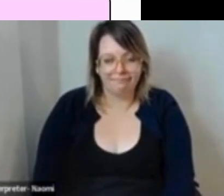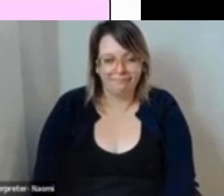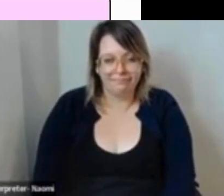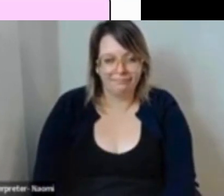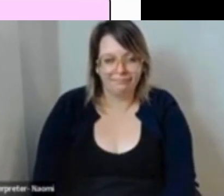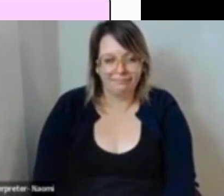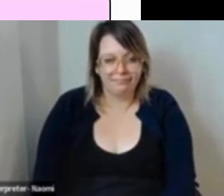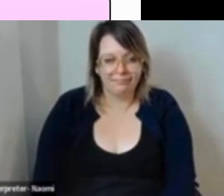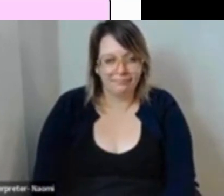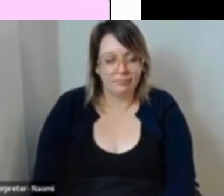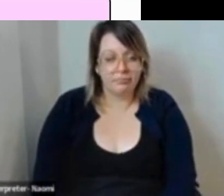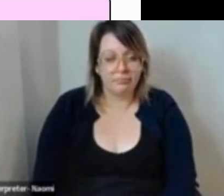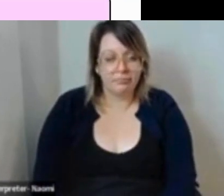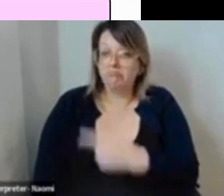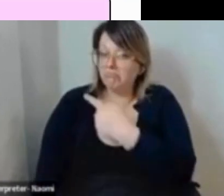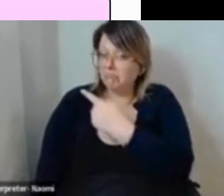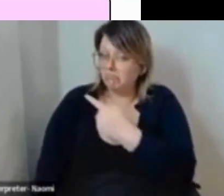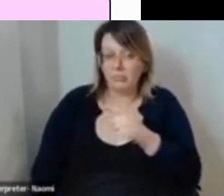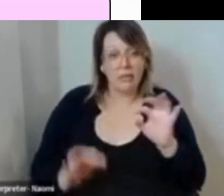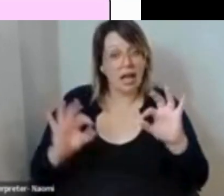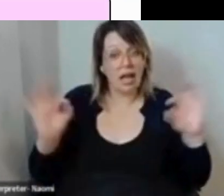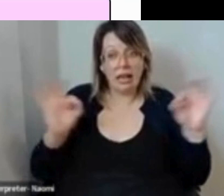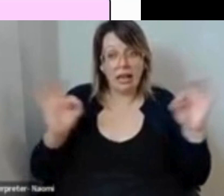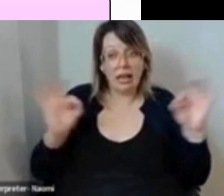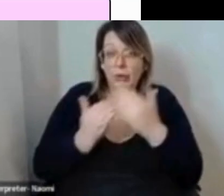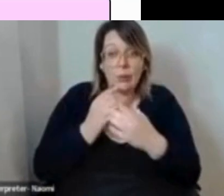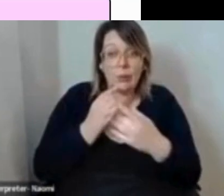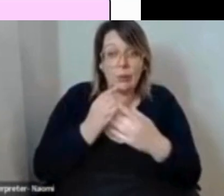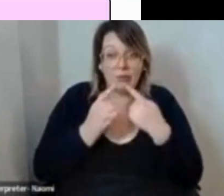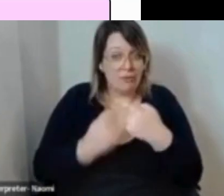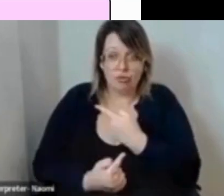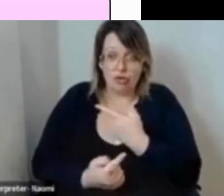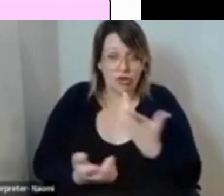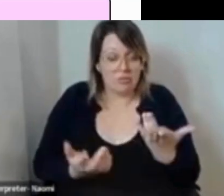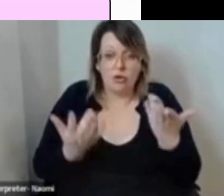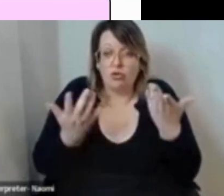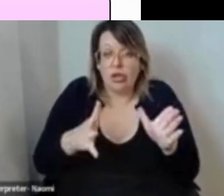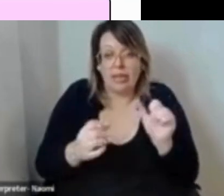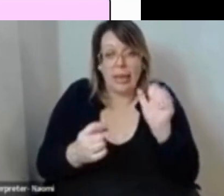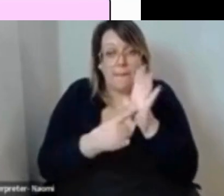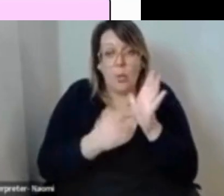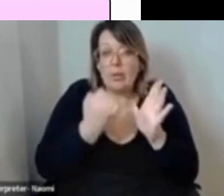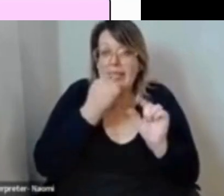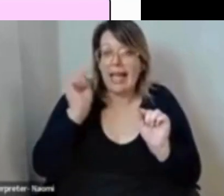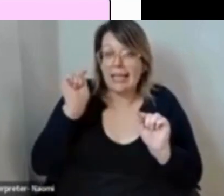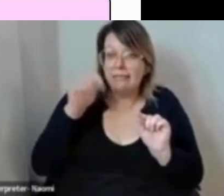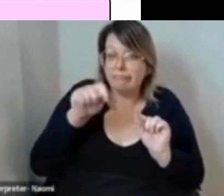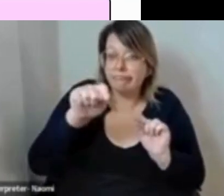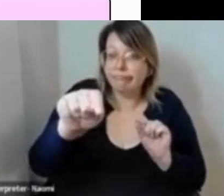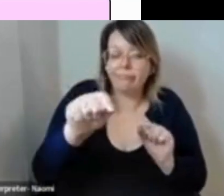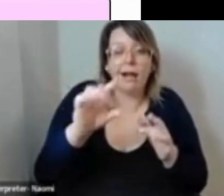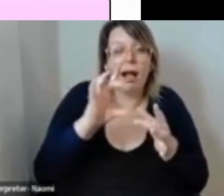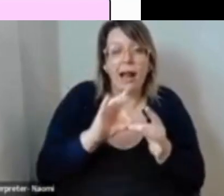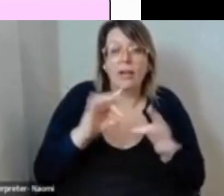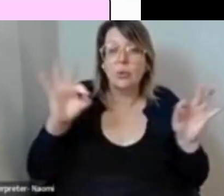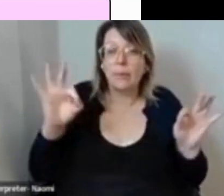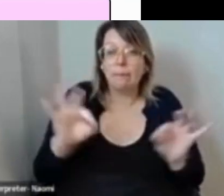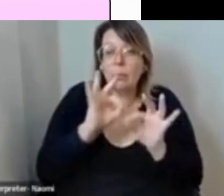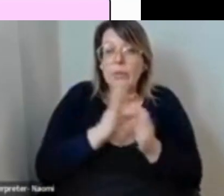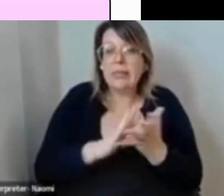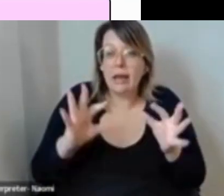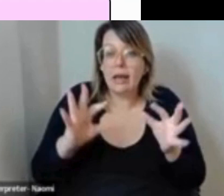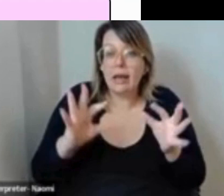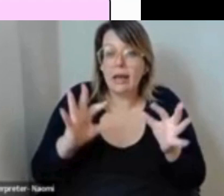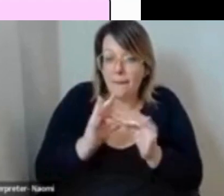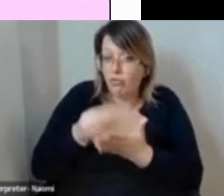doesn't contain anything new. It captures the key dates of what is happening for both the Music Hub revenue and capital